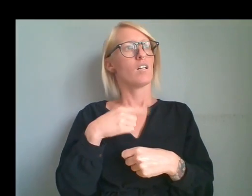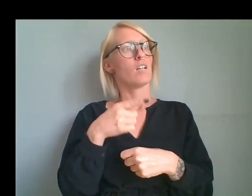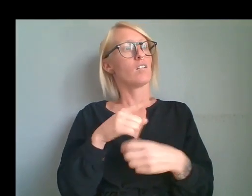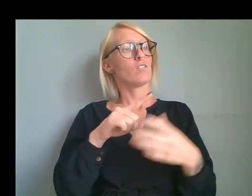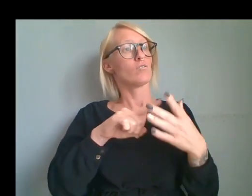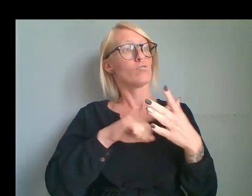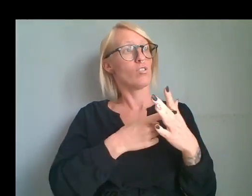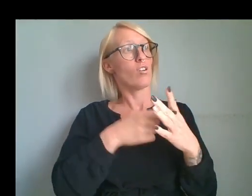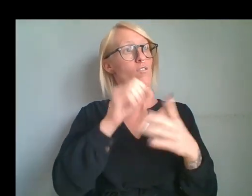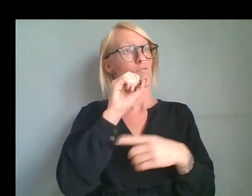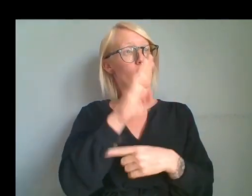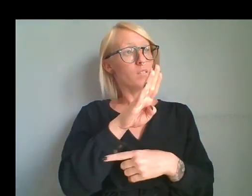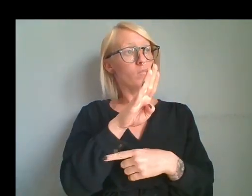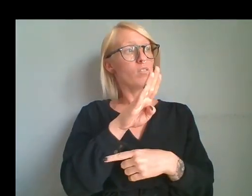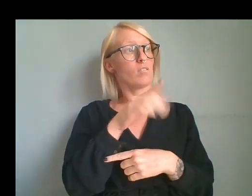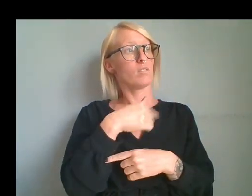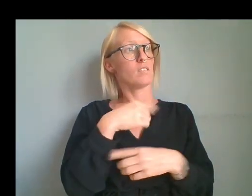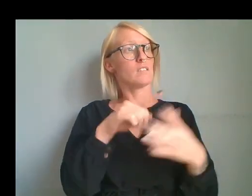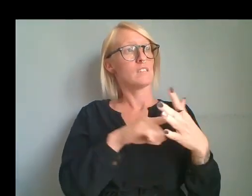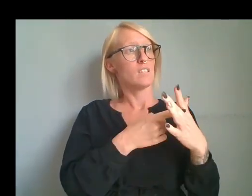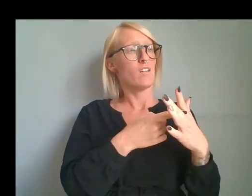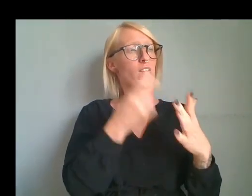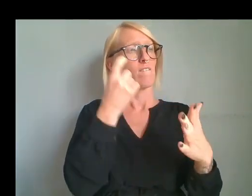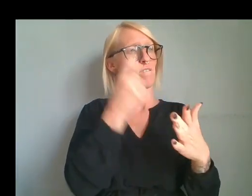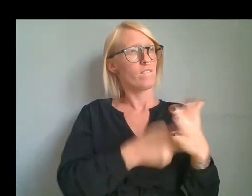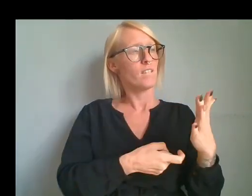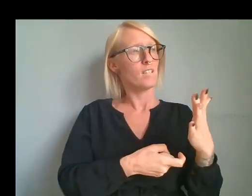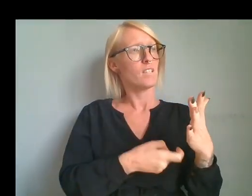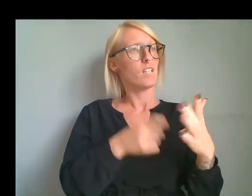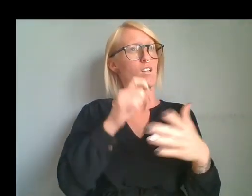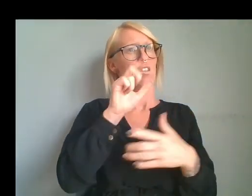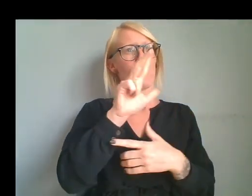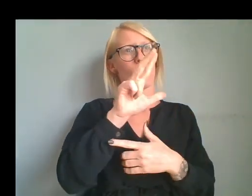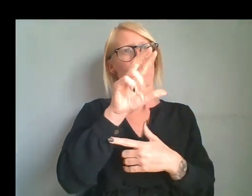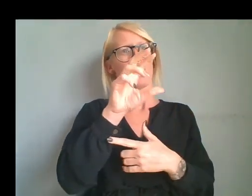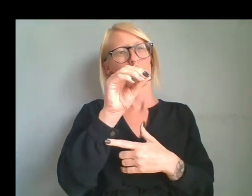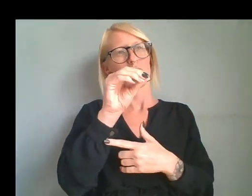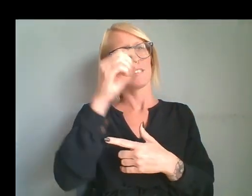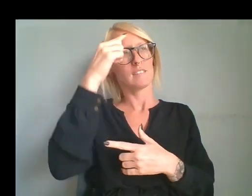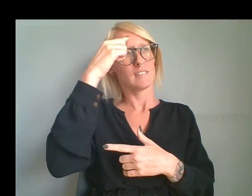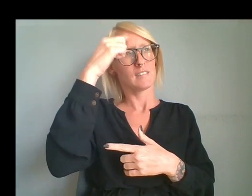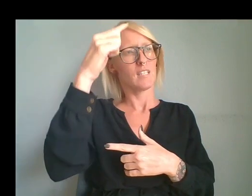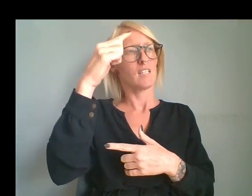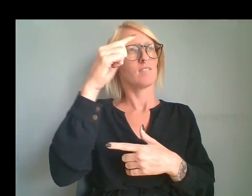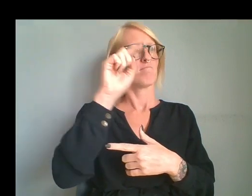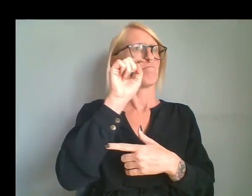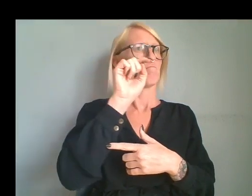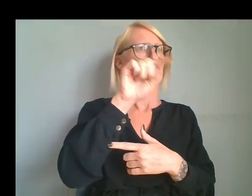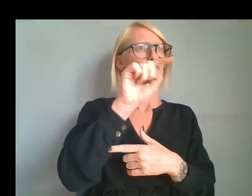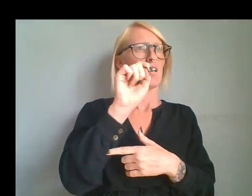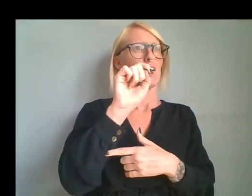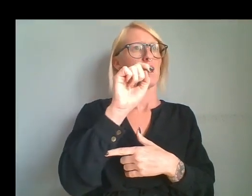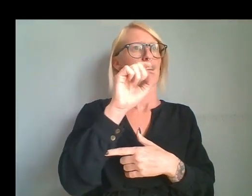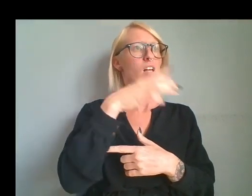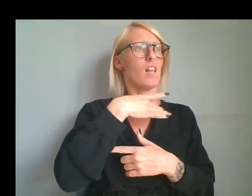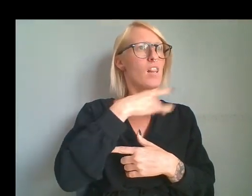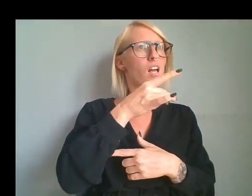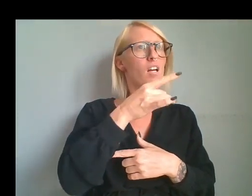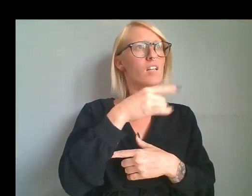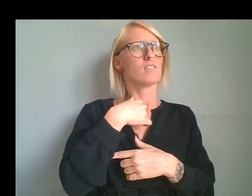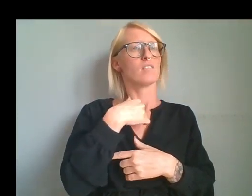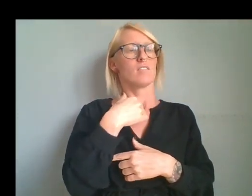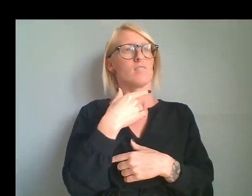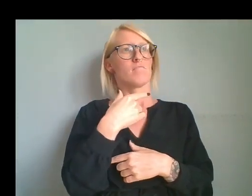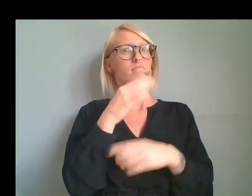Facebook, and there is a fee of some kind, like 30 cents a head, or Yeah. do you use that term? I'm pretty